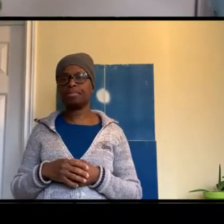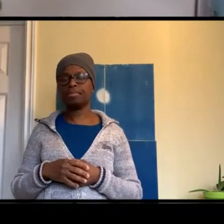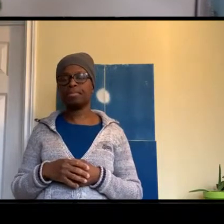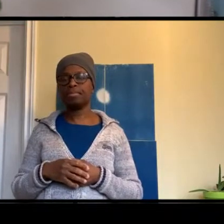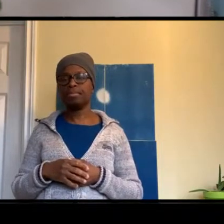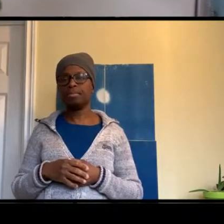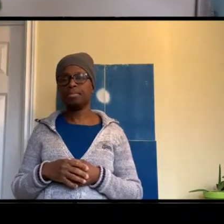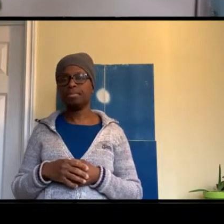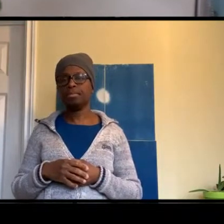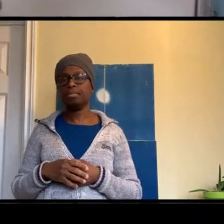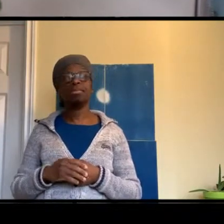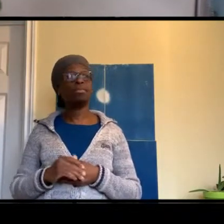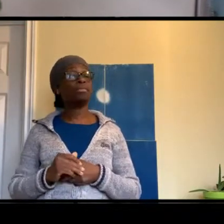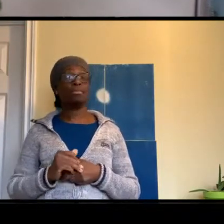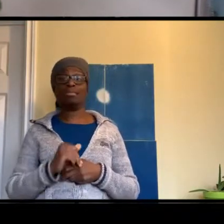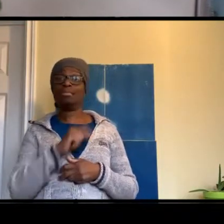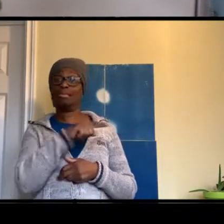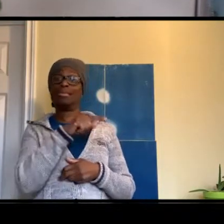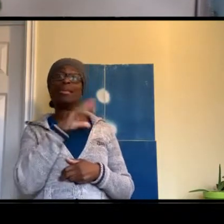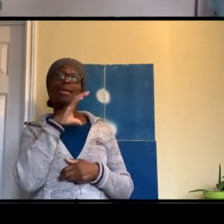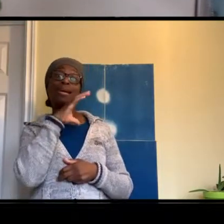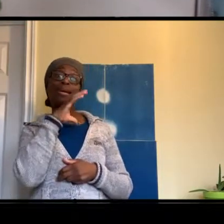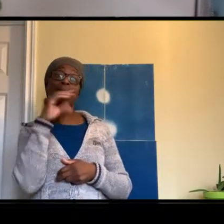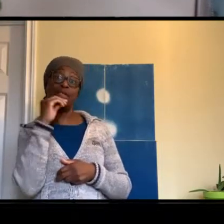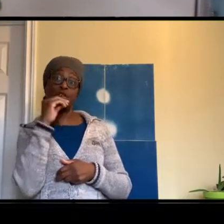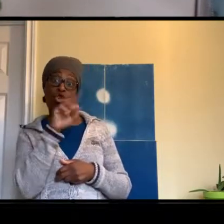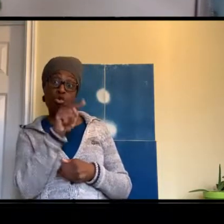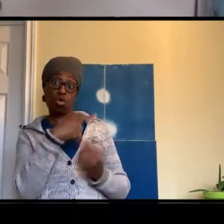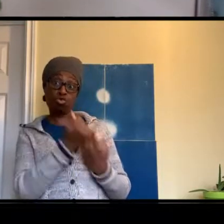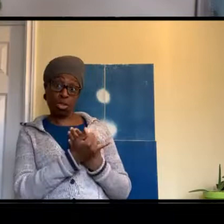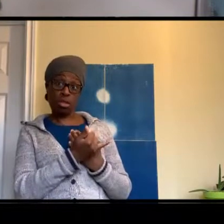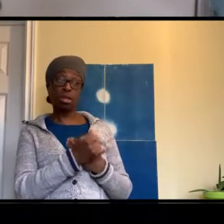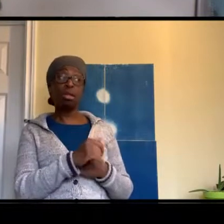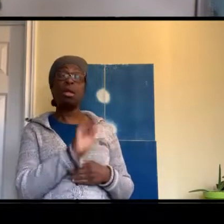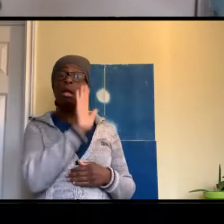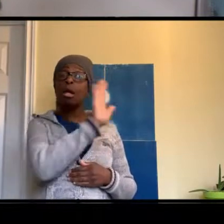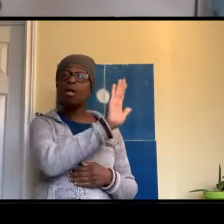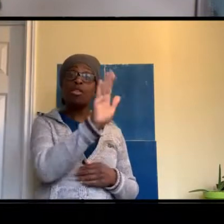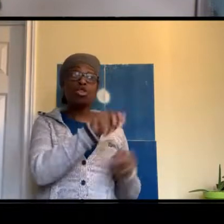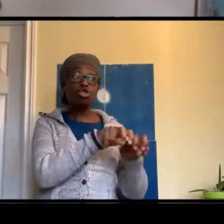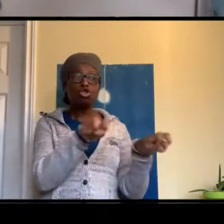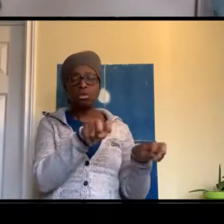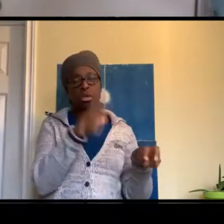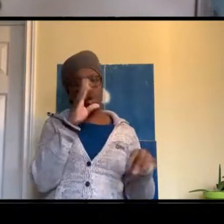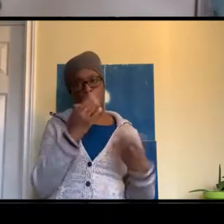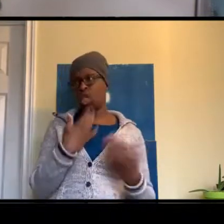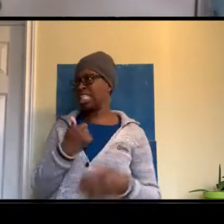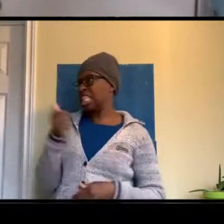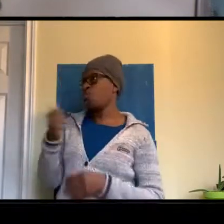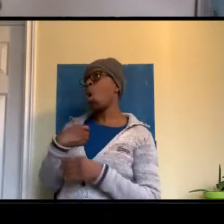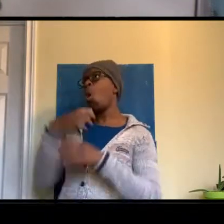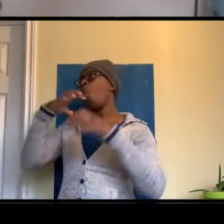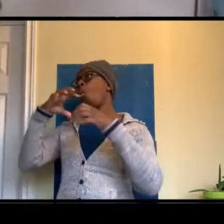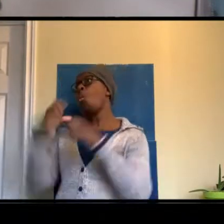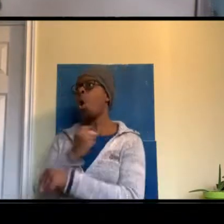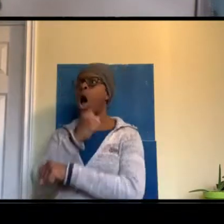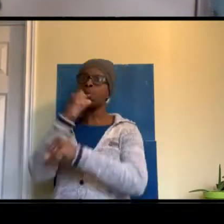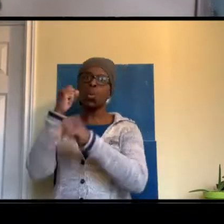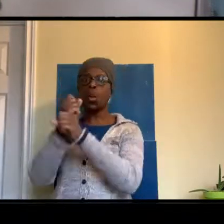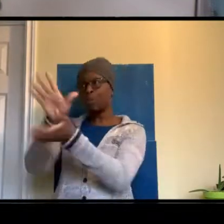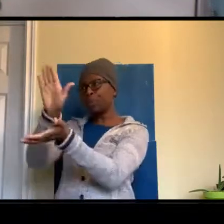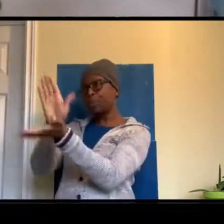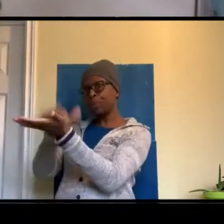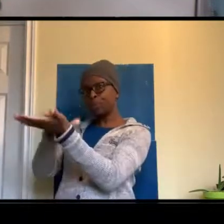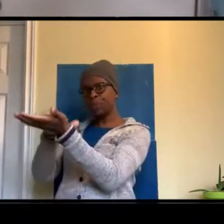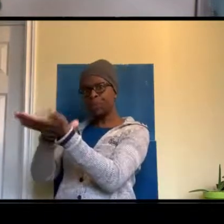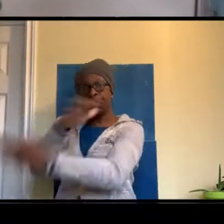there's less of an emphasis on, accolades and they want to just see that you have the ability sort of